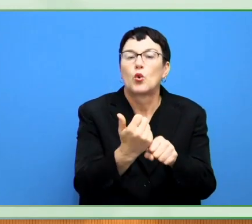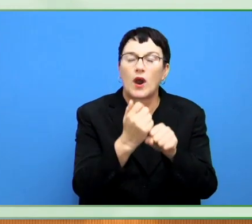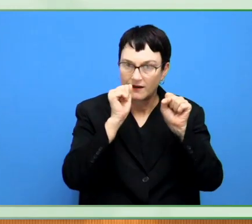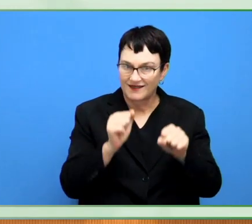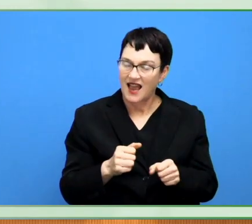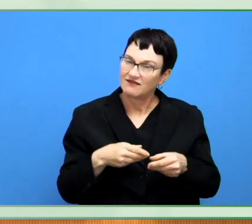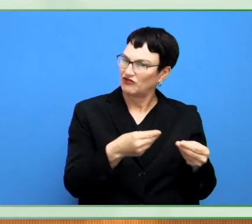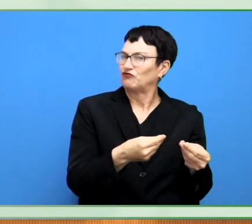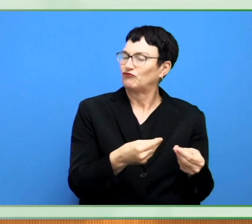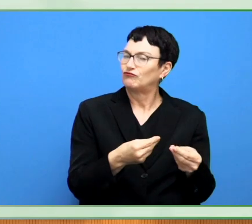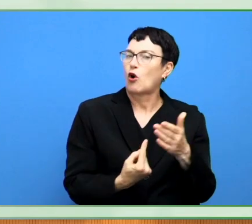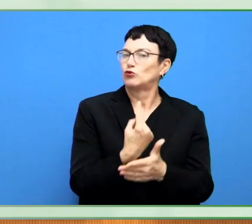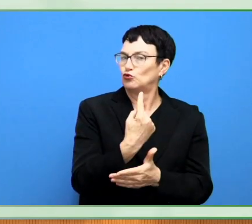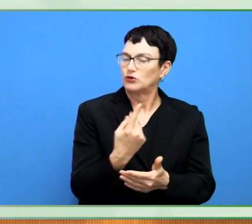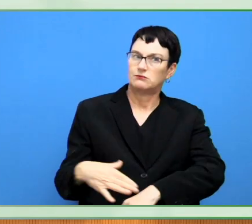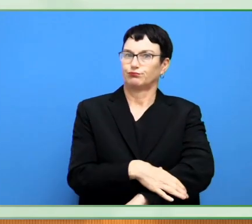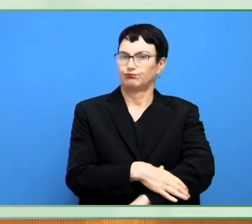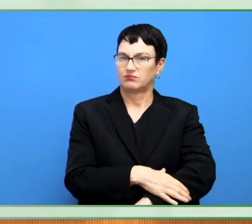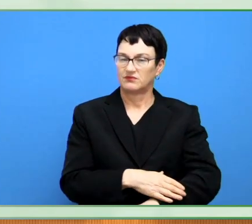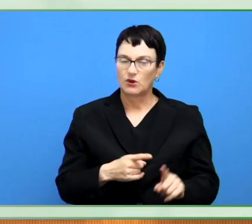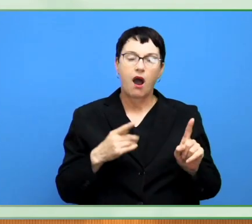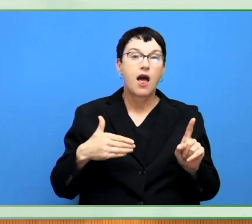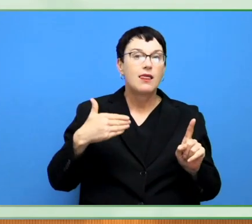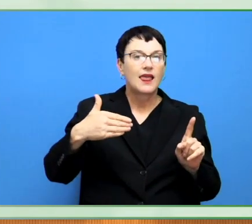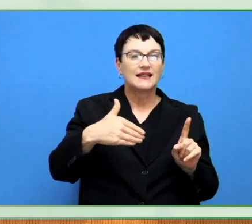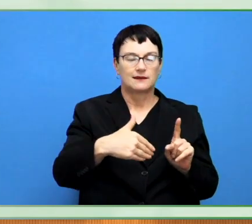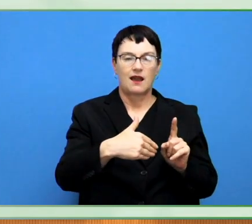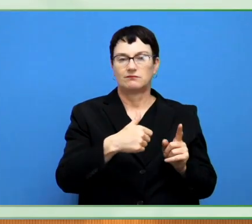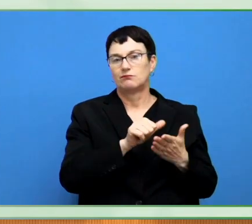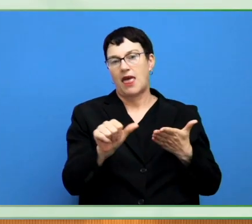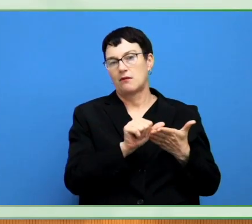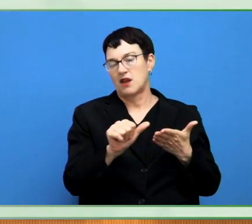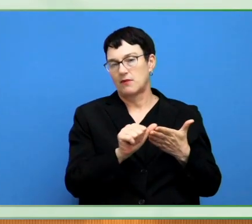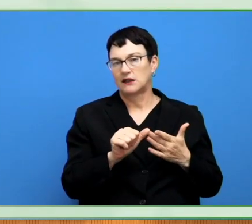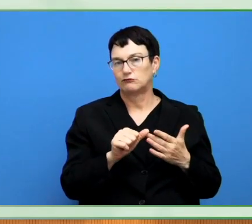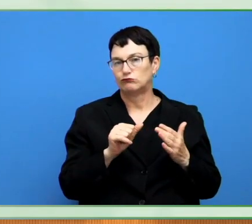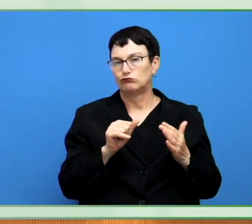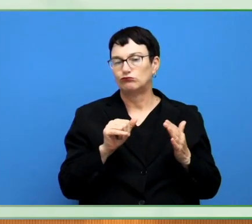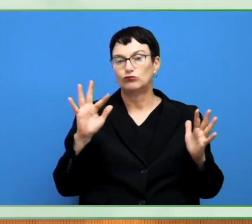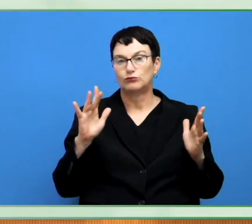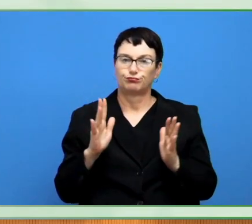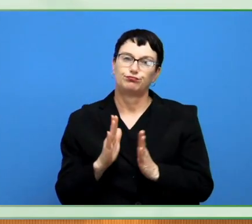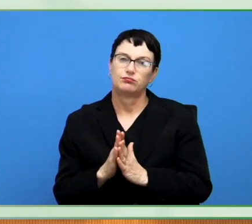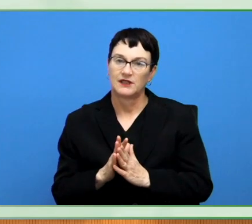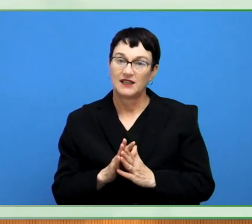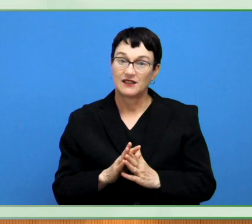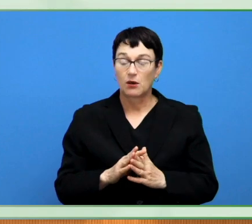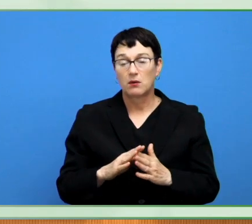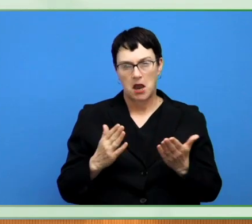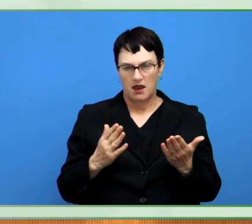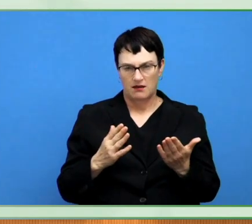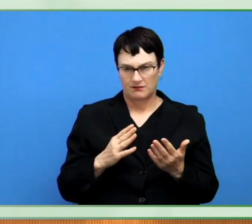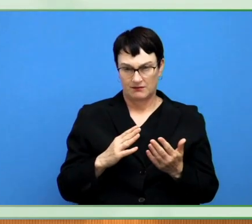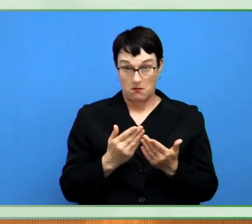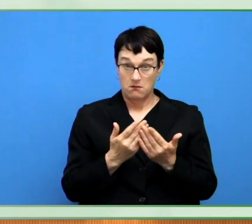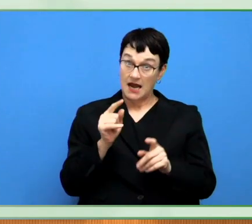We actually have a little rate of churn of people who disappear at all with their prosthesis because now they become part